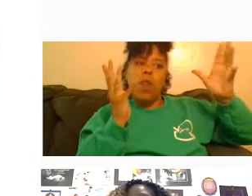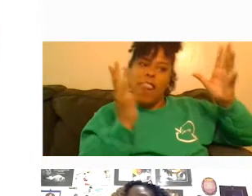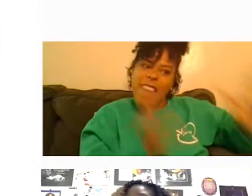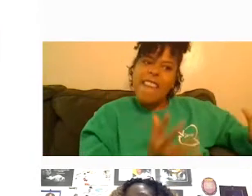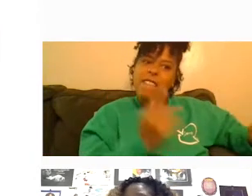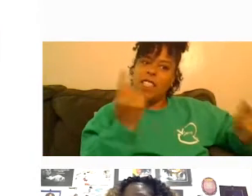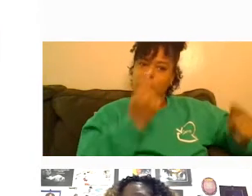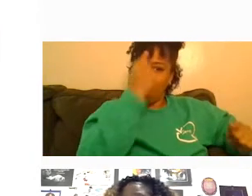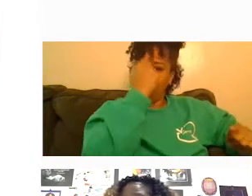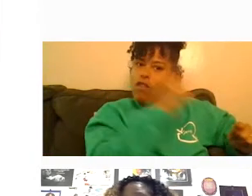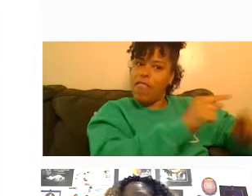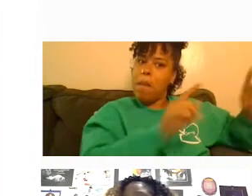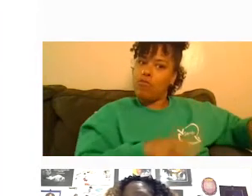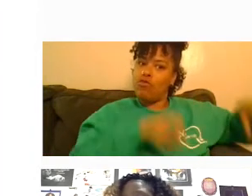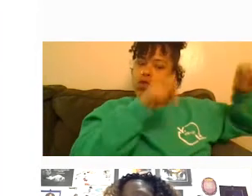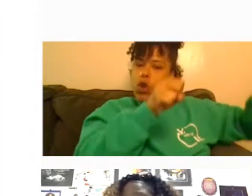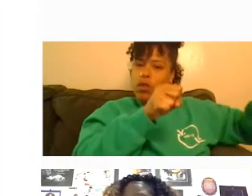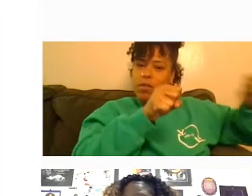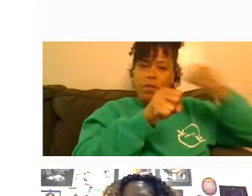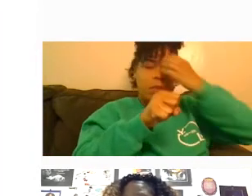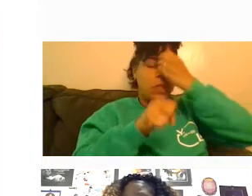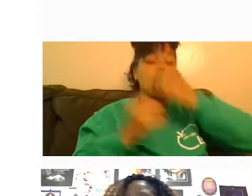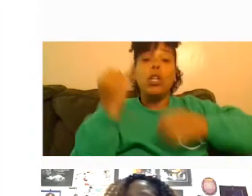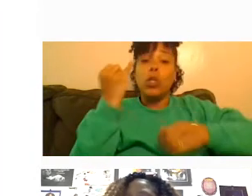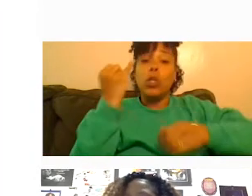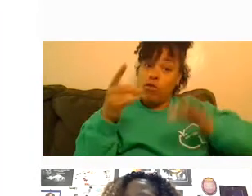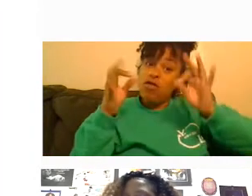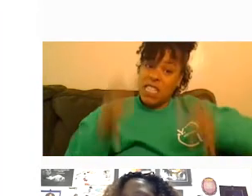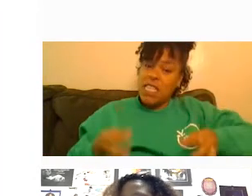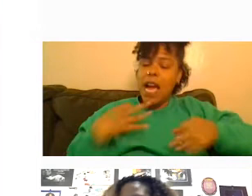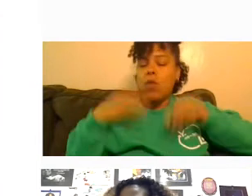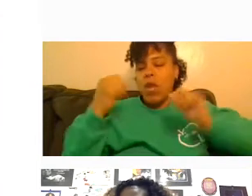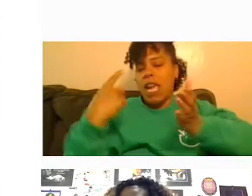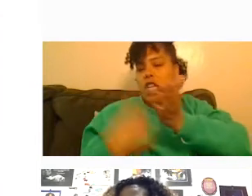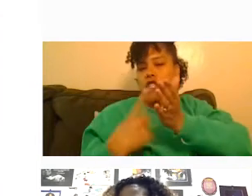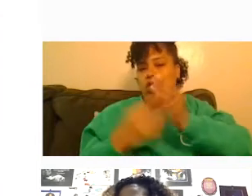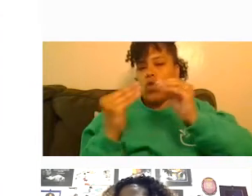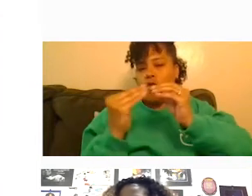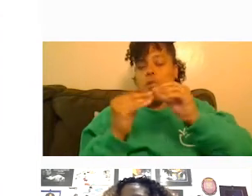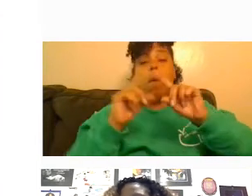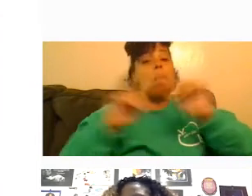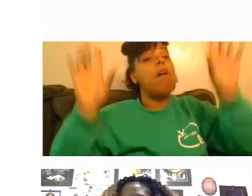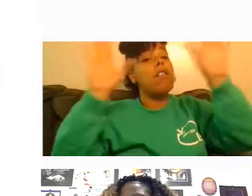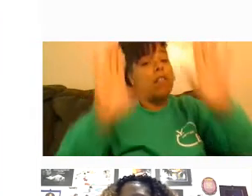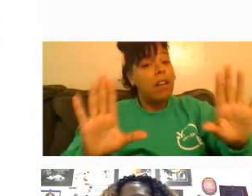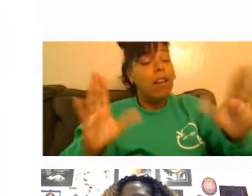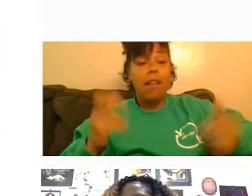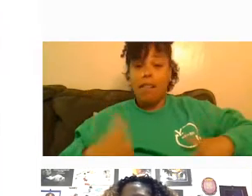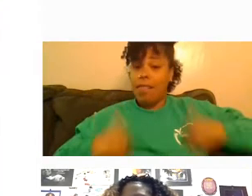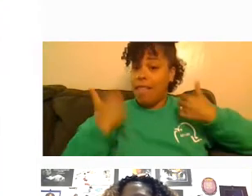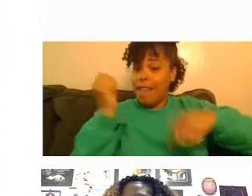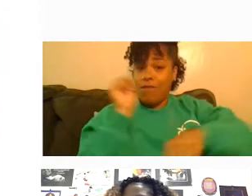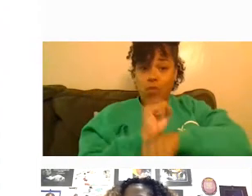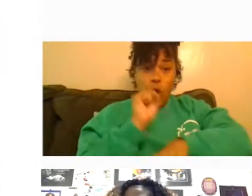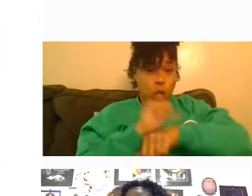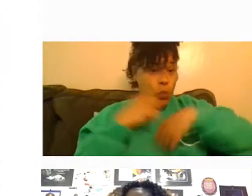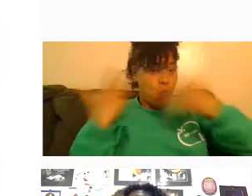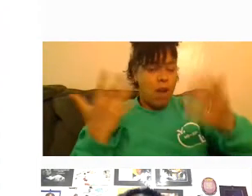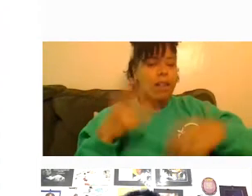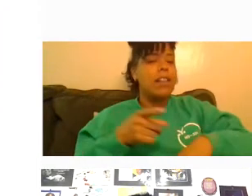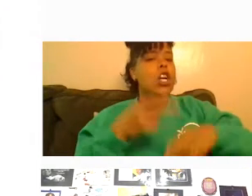if you desire to do that, we would talk to you more about that. But here's how life works. Let me show you something. It's called the theory of